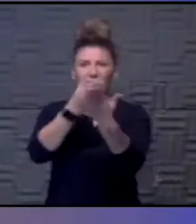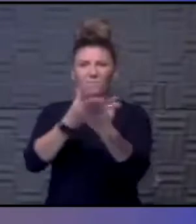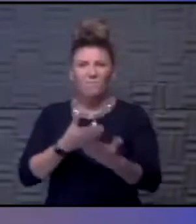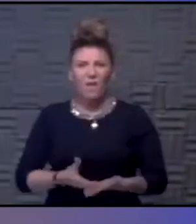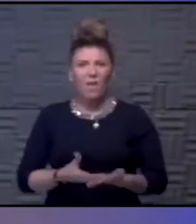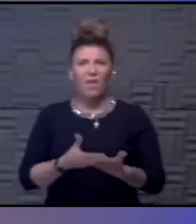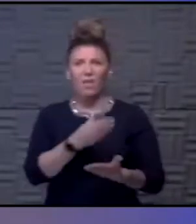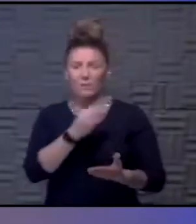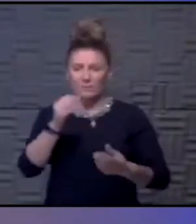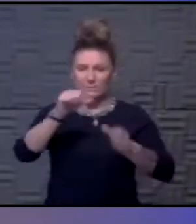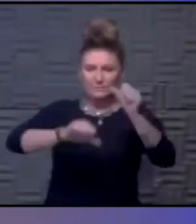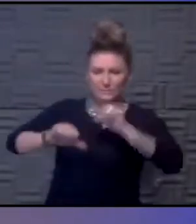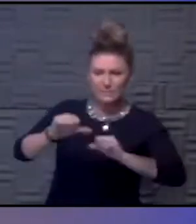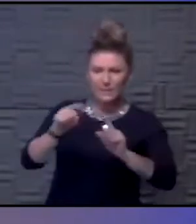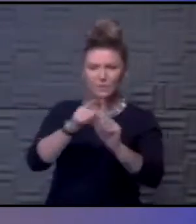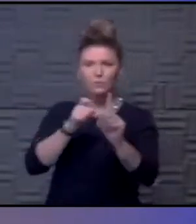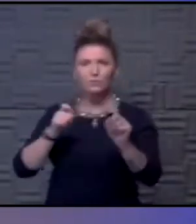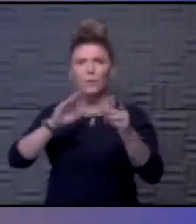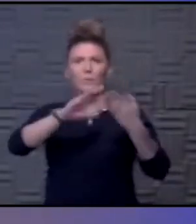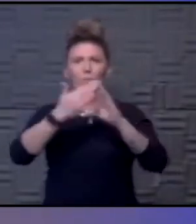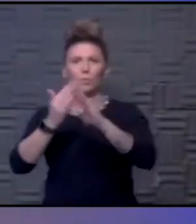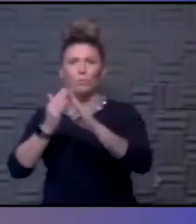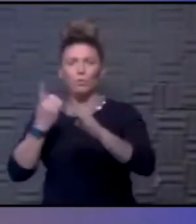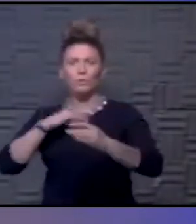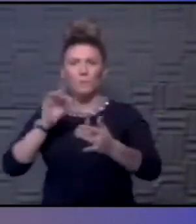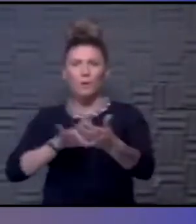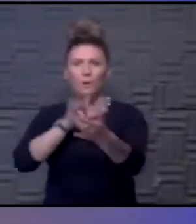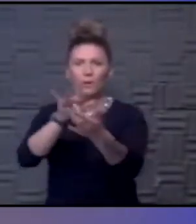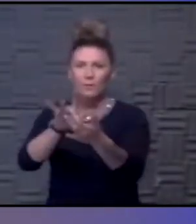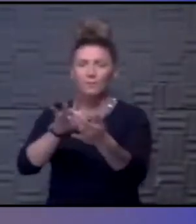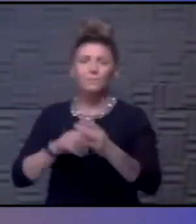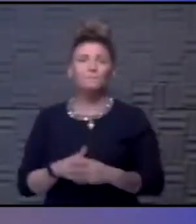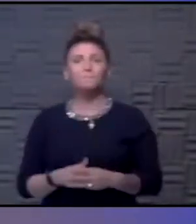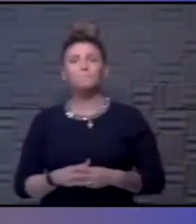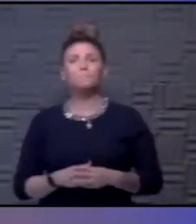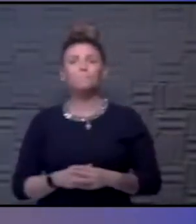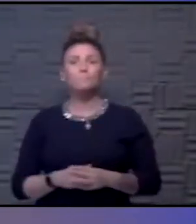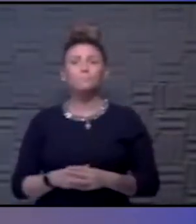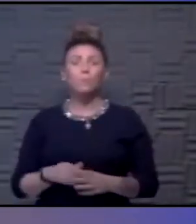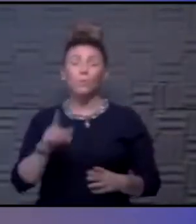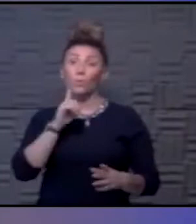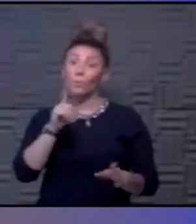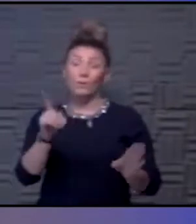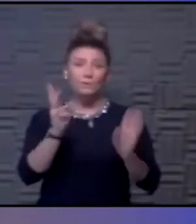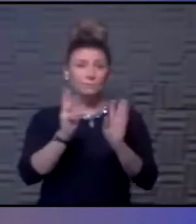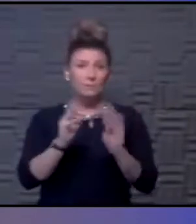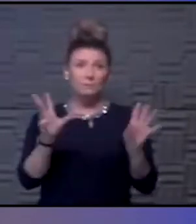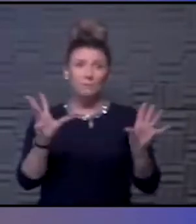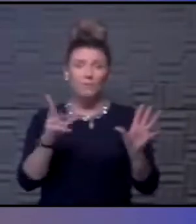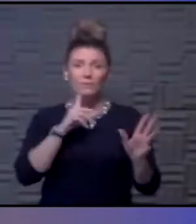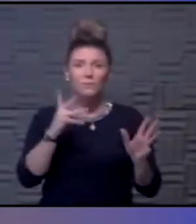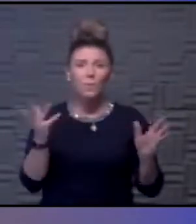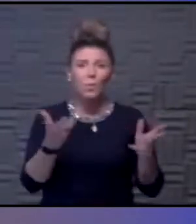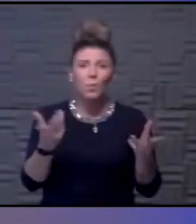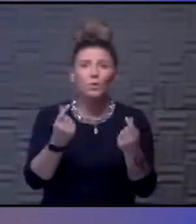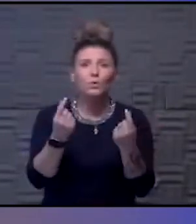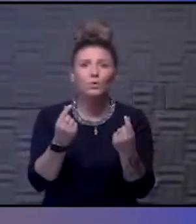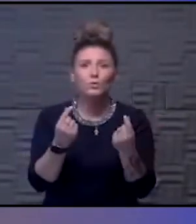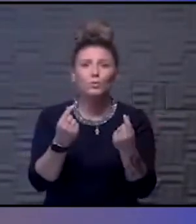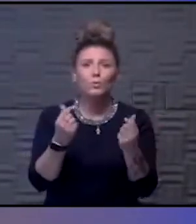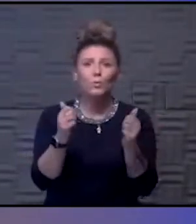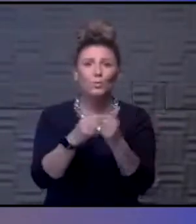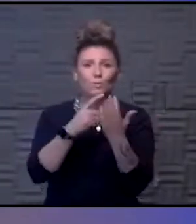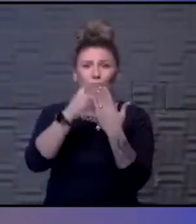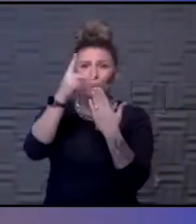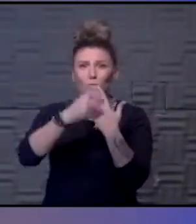by people from the communities that we're reaching out to. And that's really been the gist of what we've been trying to do with RadX Up, is to try to help